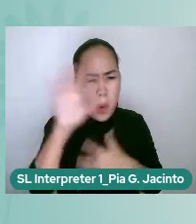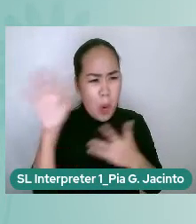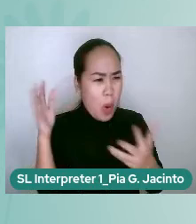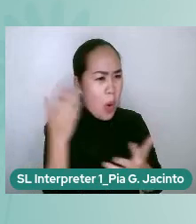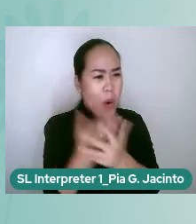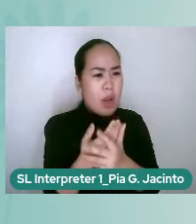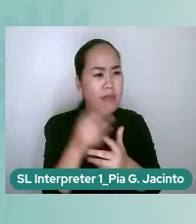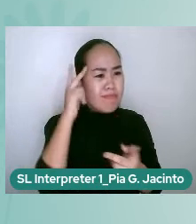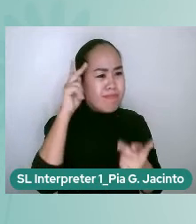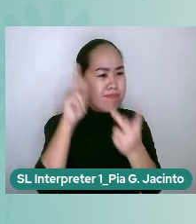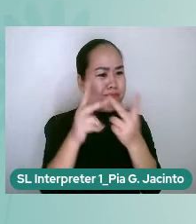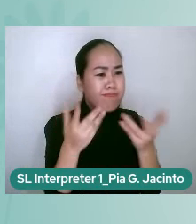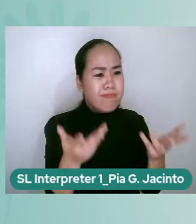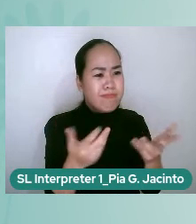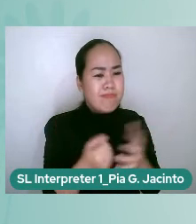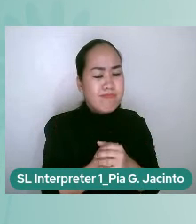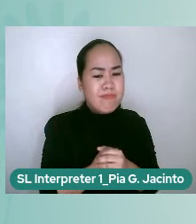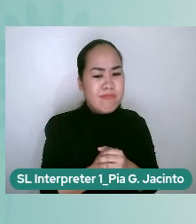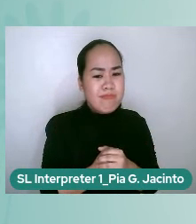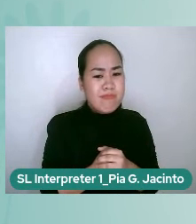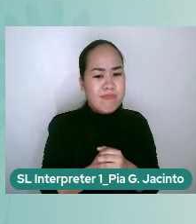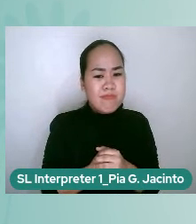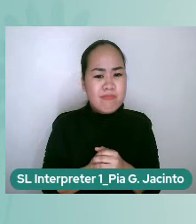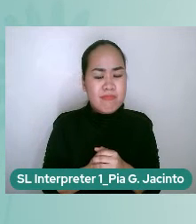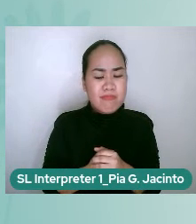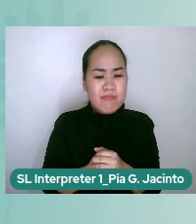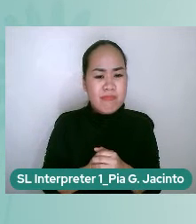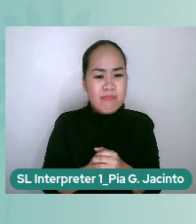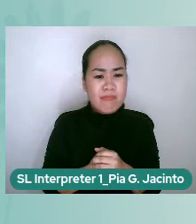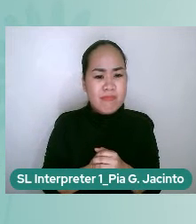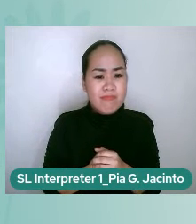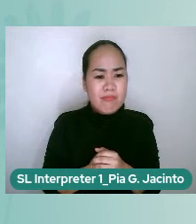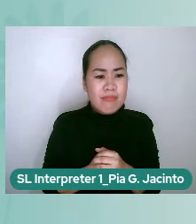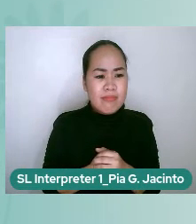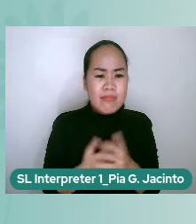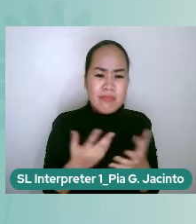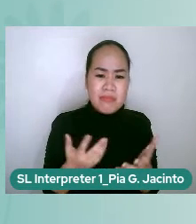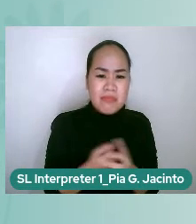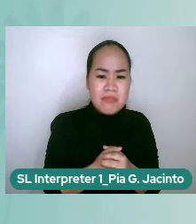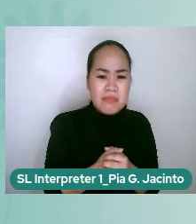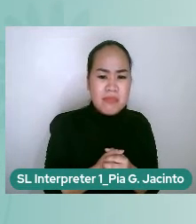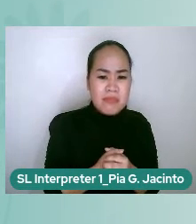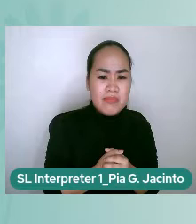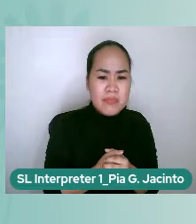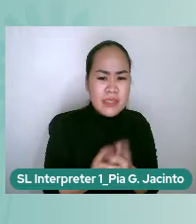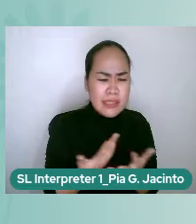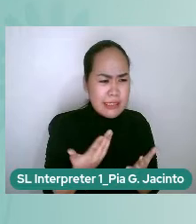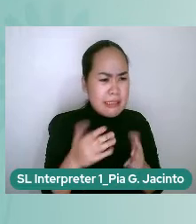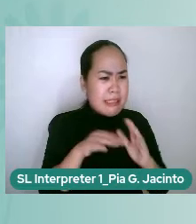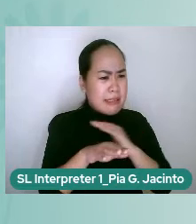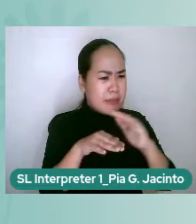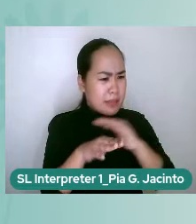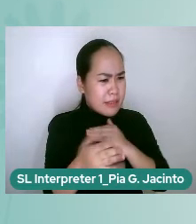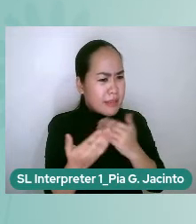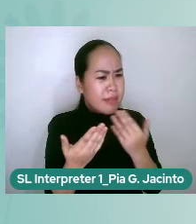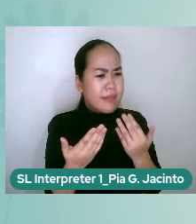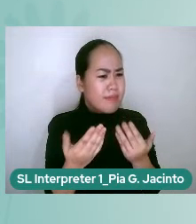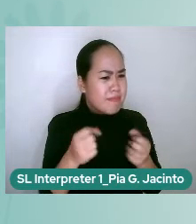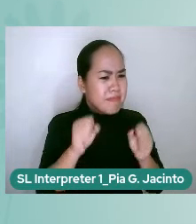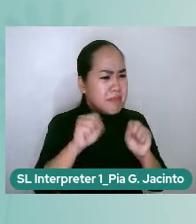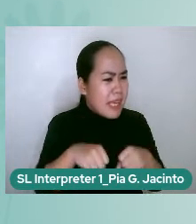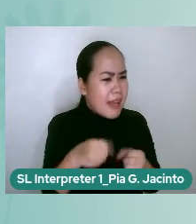actions that are true for all 3 pillars, such as affordability, accessibility, communication, stakeholder